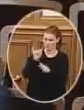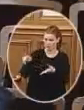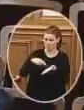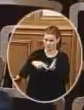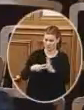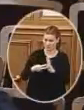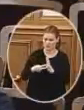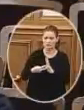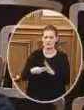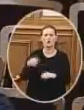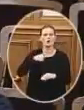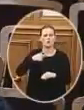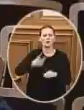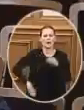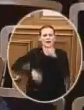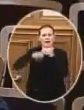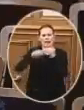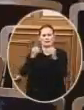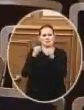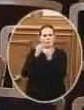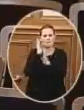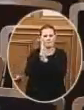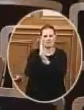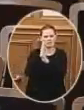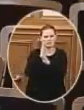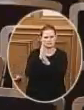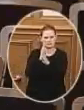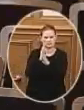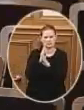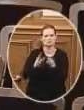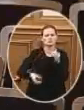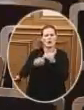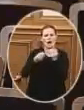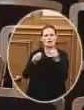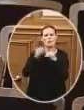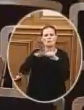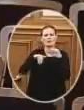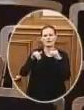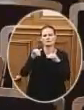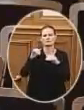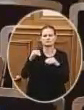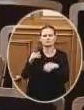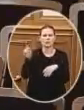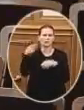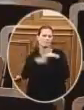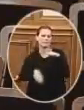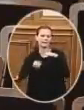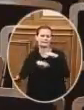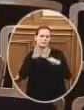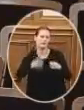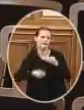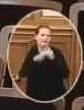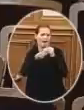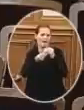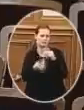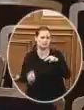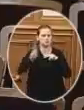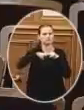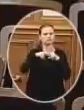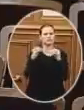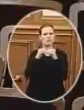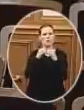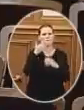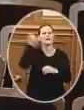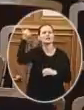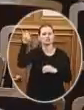we're augmenting the fleet of buses to do more than just the basic service level to include that, and I would venture right now, we've had